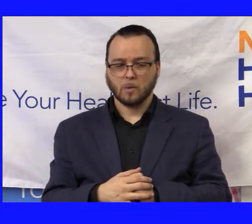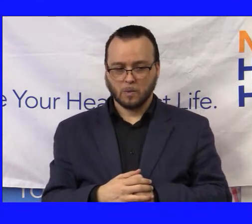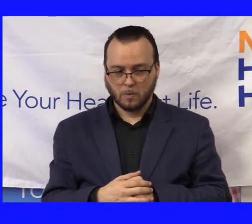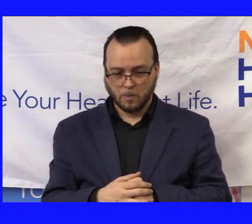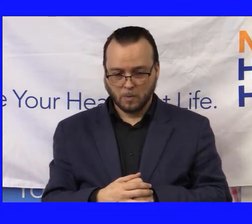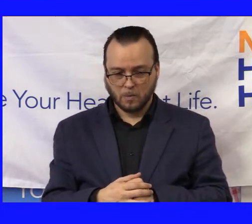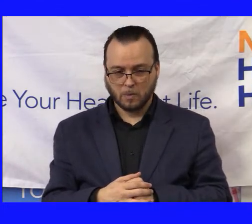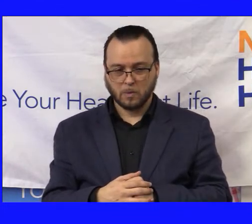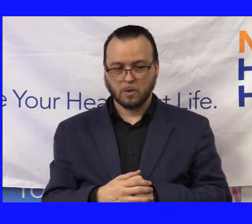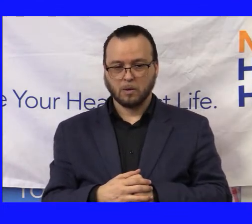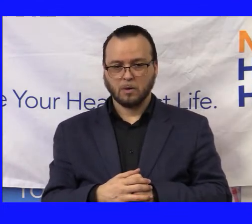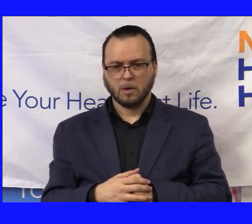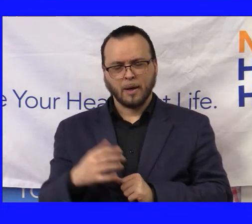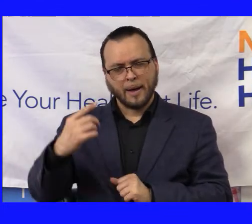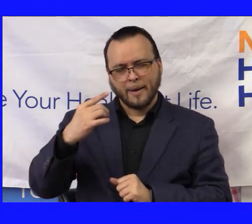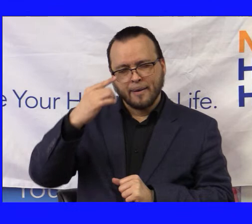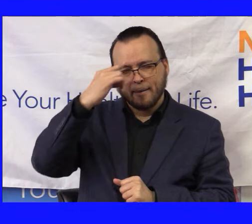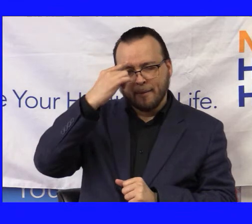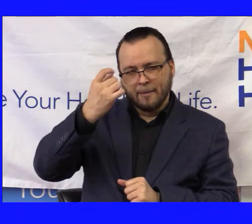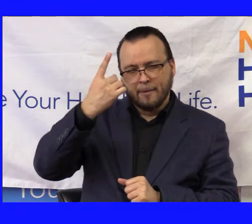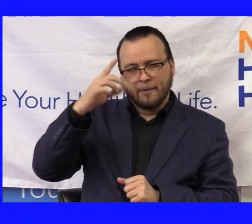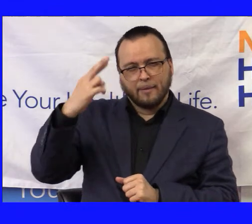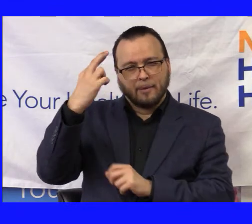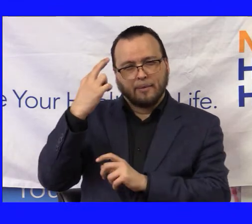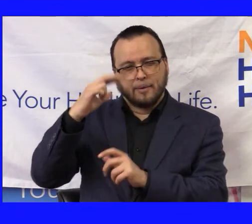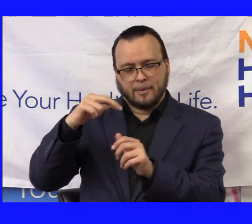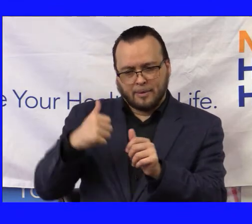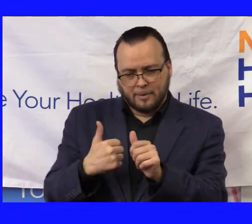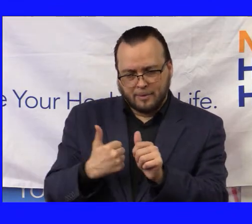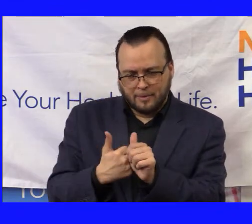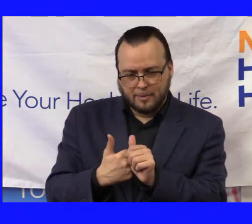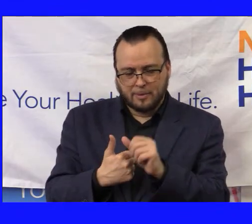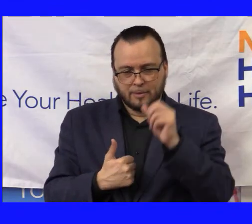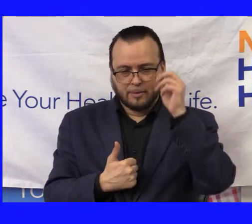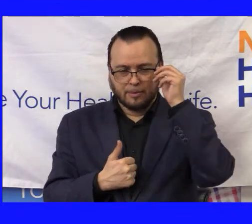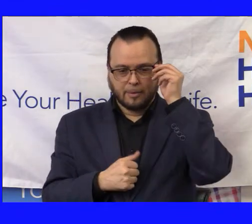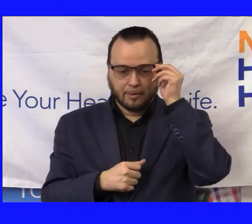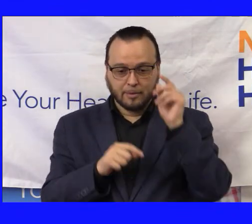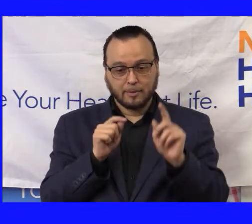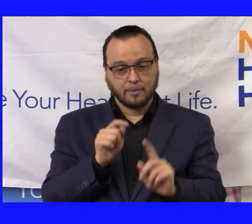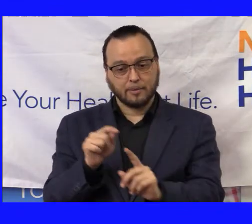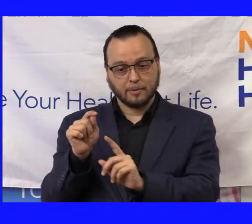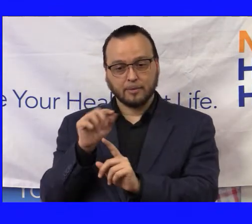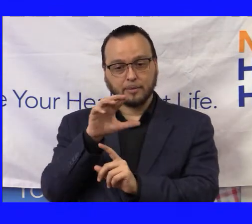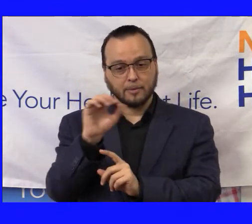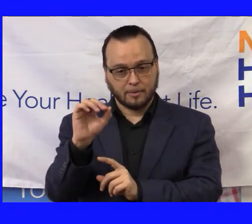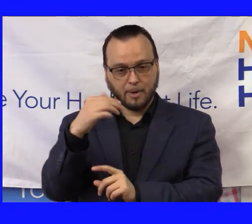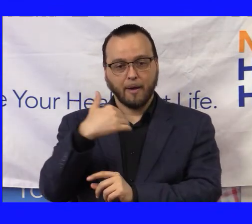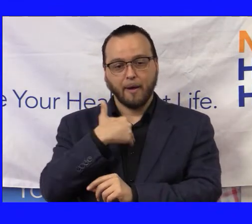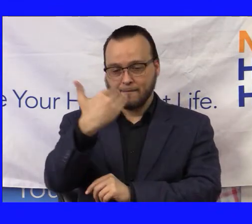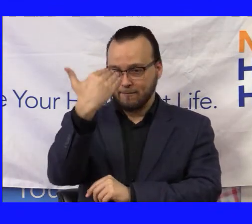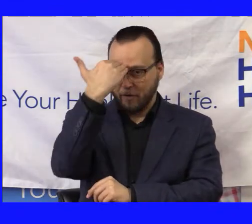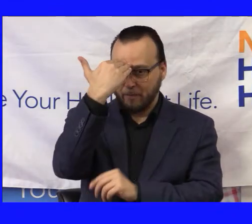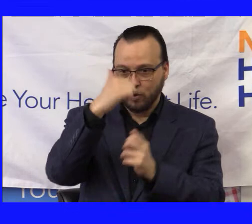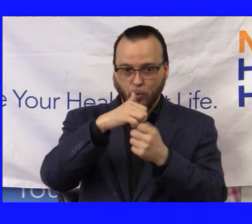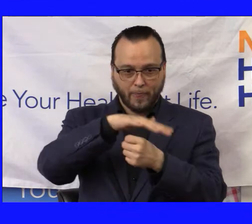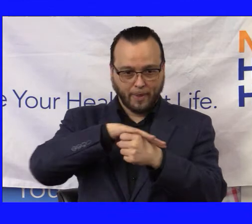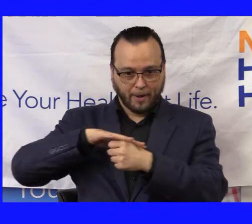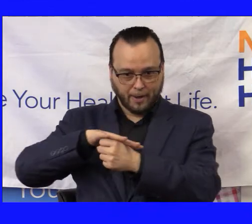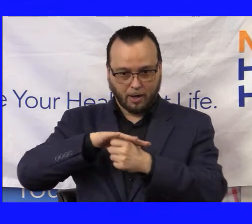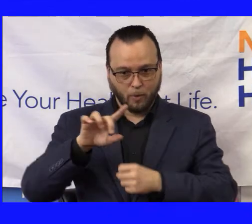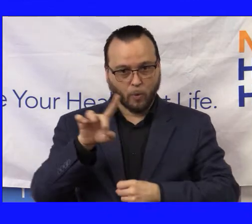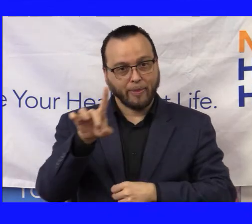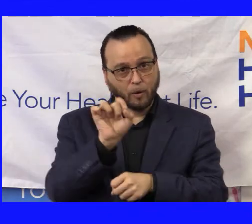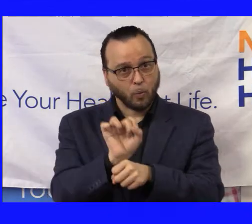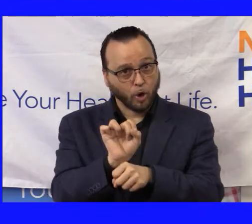your, I think what I understand your rationale is that this firm has familiarity with the neighborhoods that they're working, and